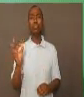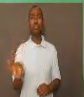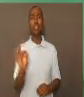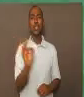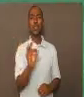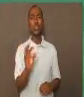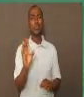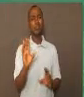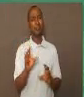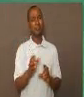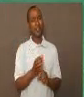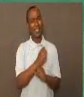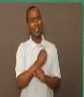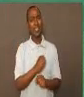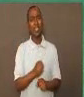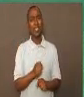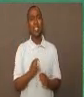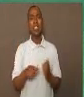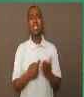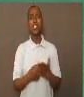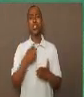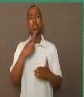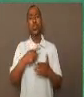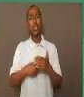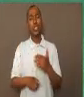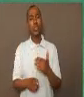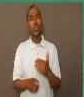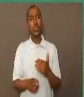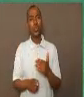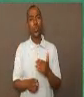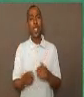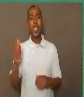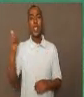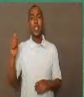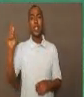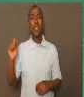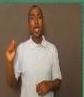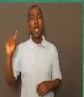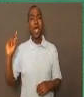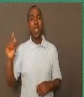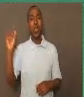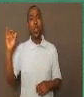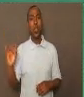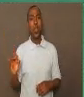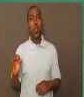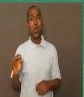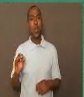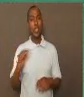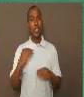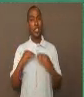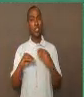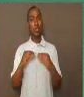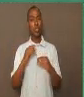produce. As a result, the use of ethanol has been limited to